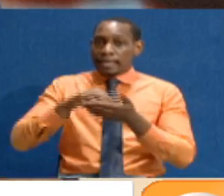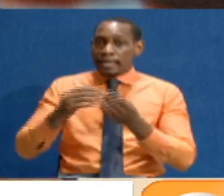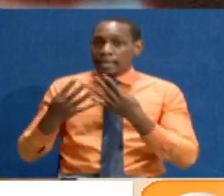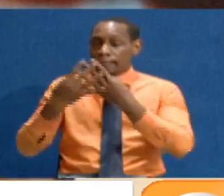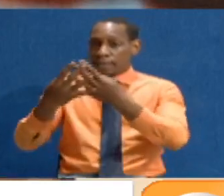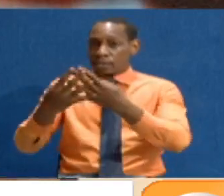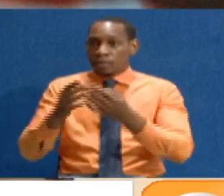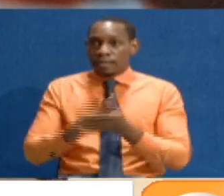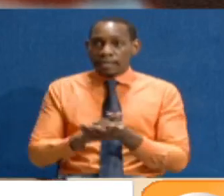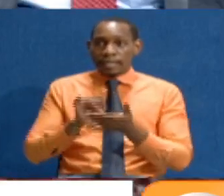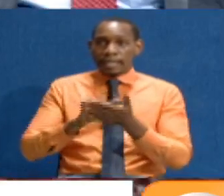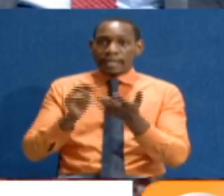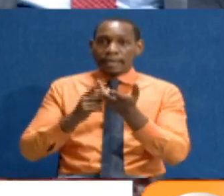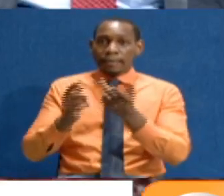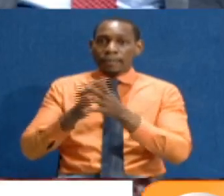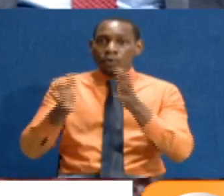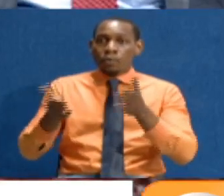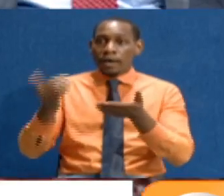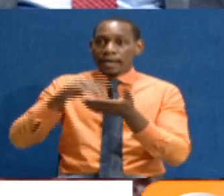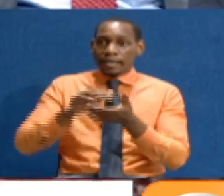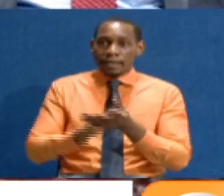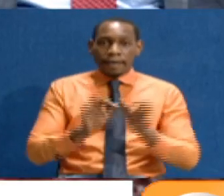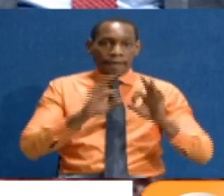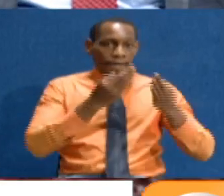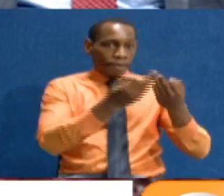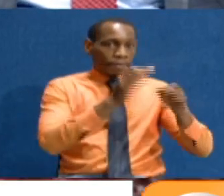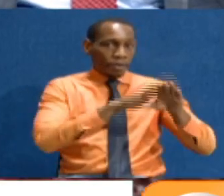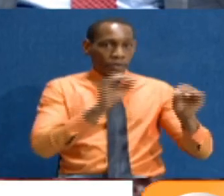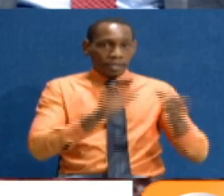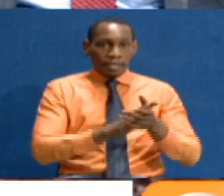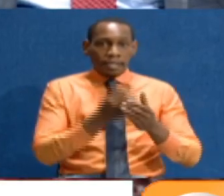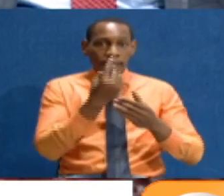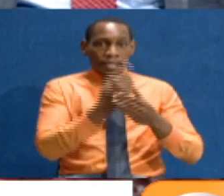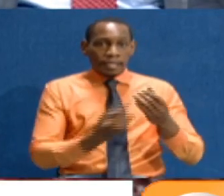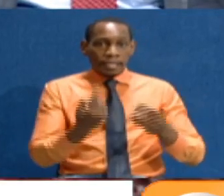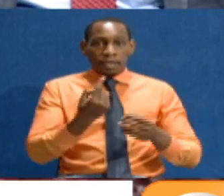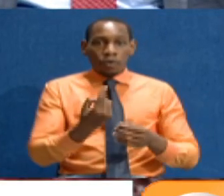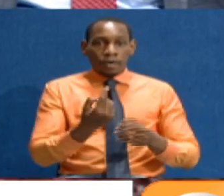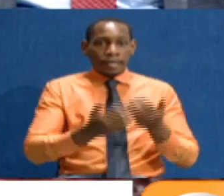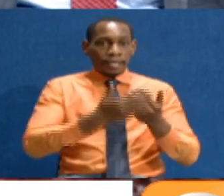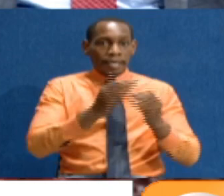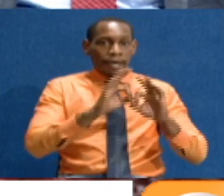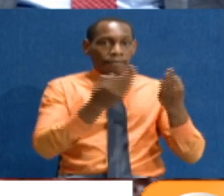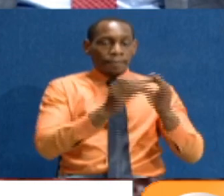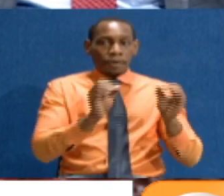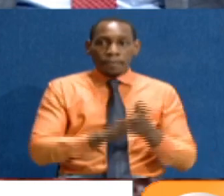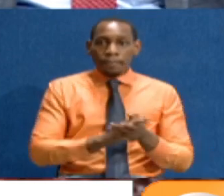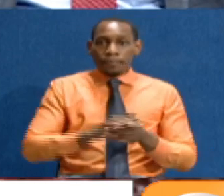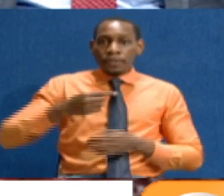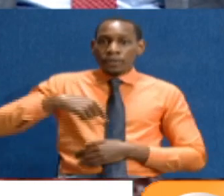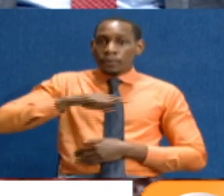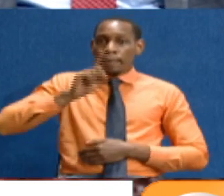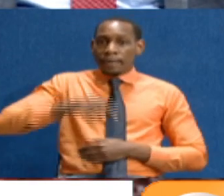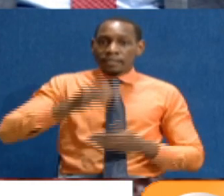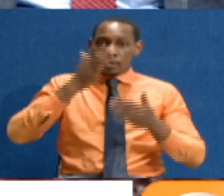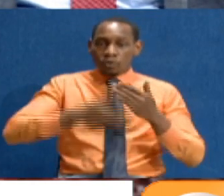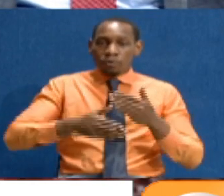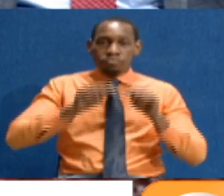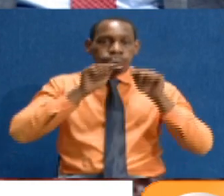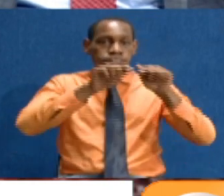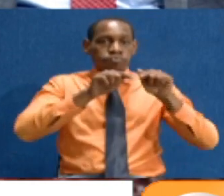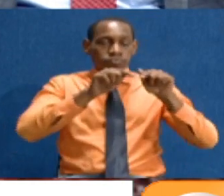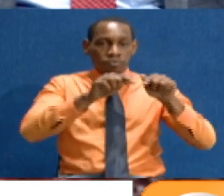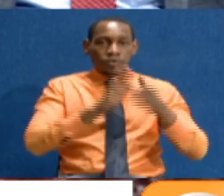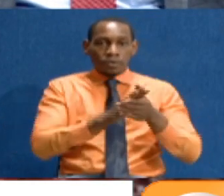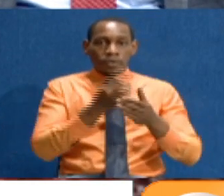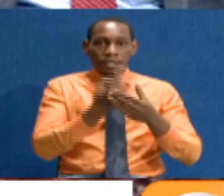prison, the biggest number again are from dysfunctional families, not single parent families. We have to stop this habit of blaming